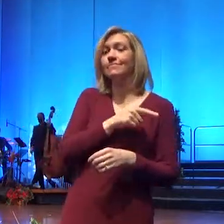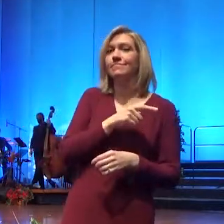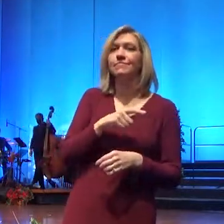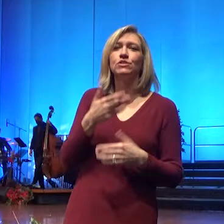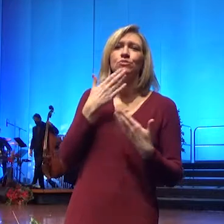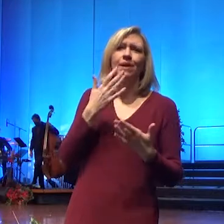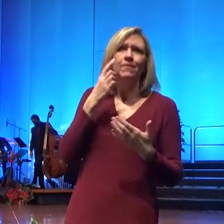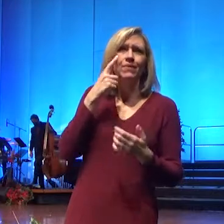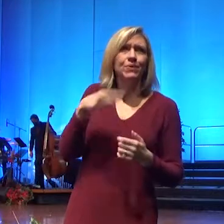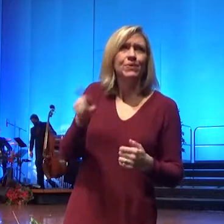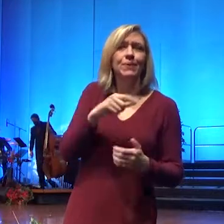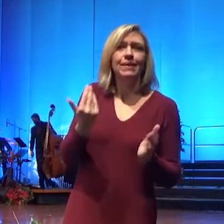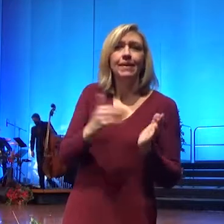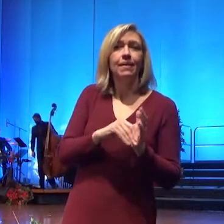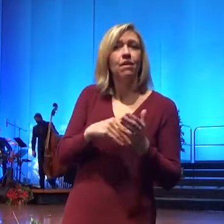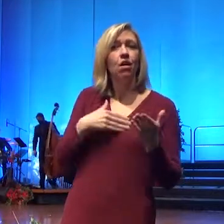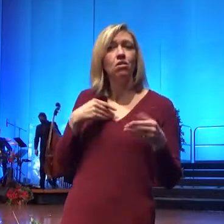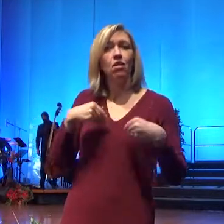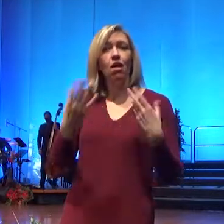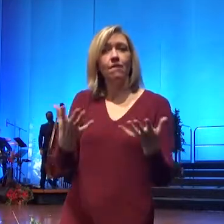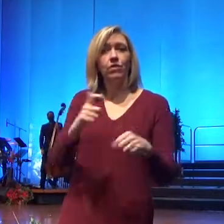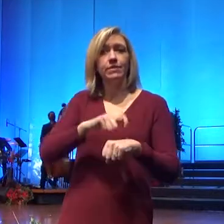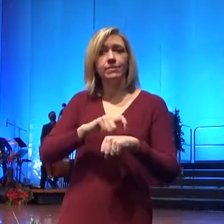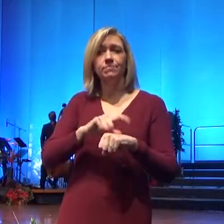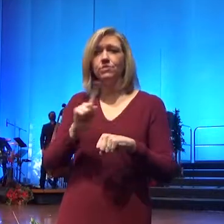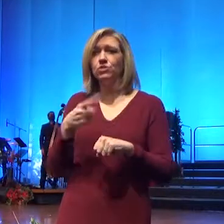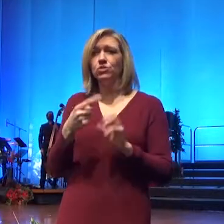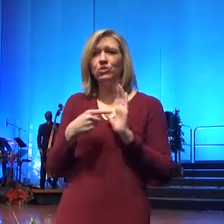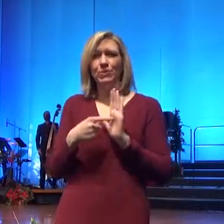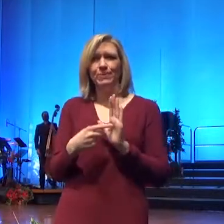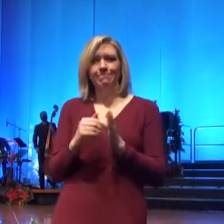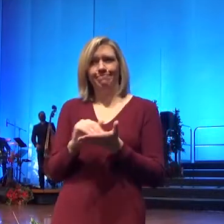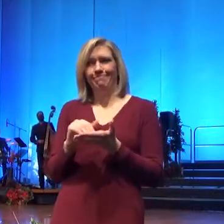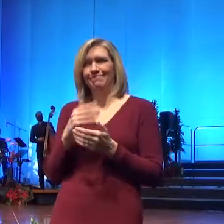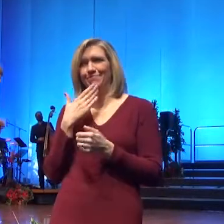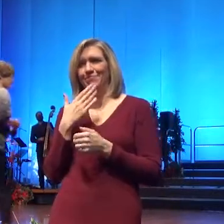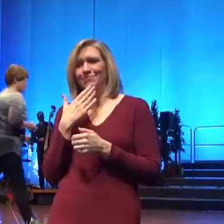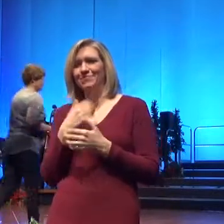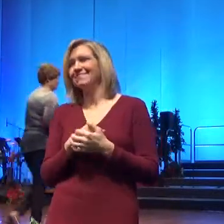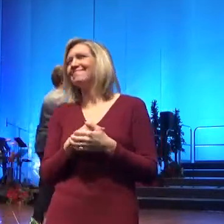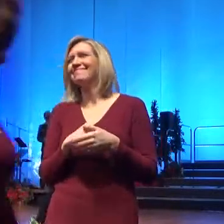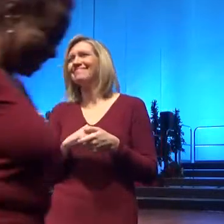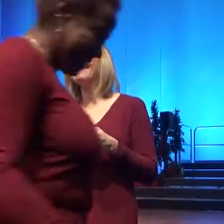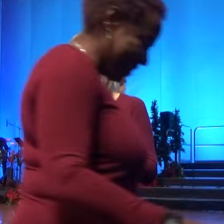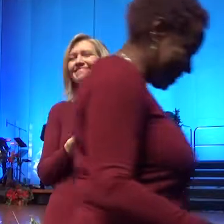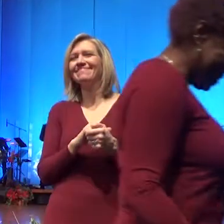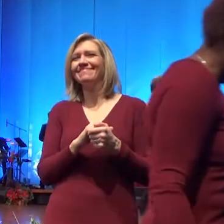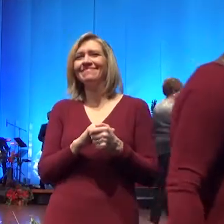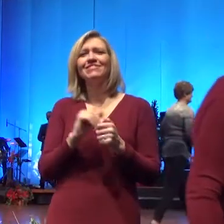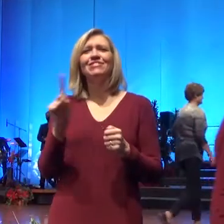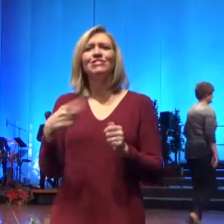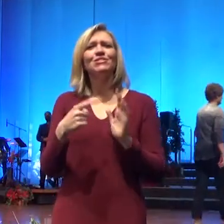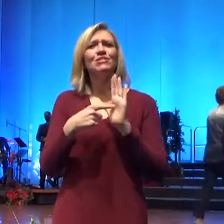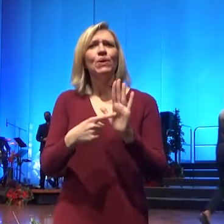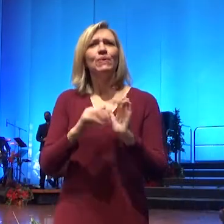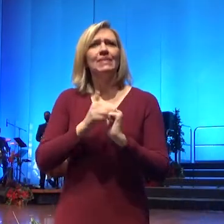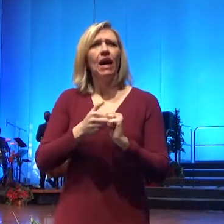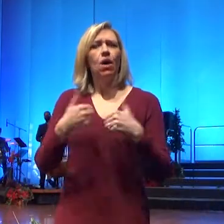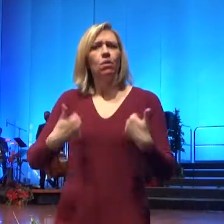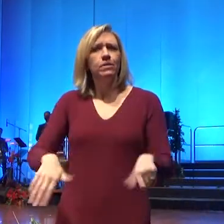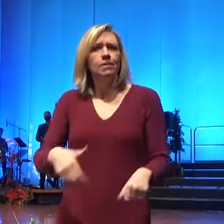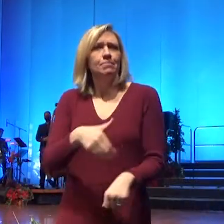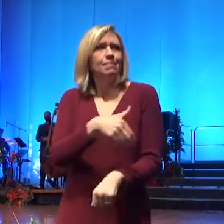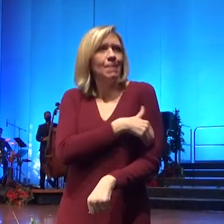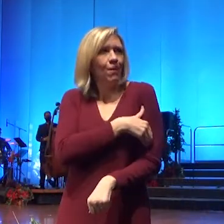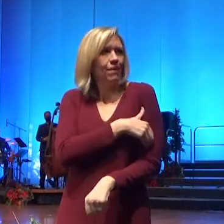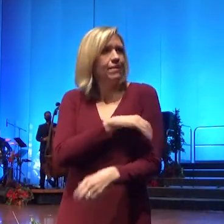all of you. And again, as we're in our offering time, it just shows how, pardon me, good job. It just shows how powerful